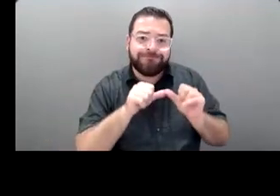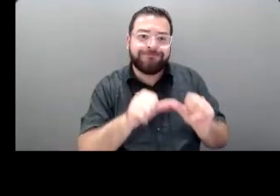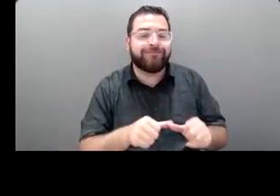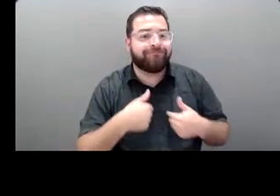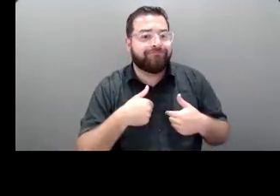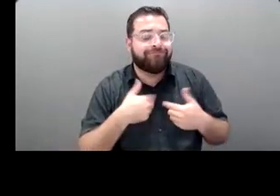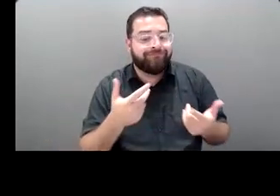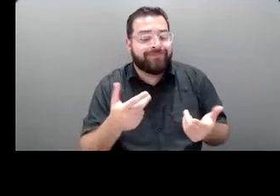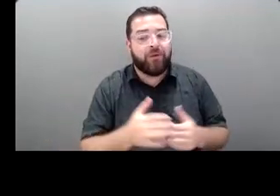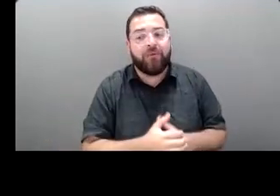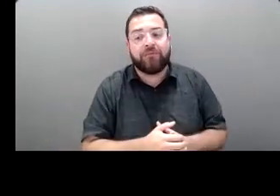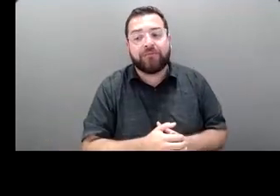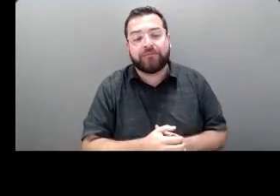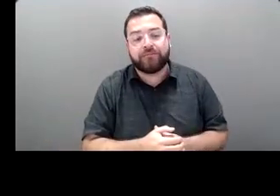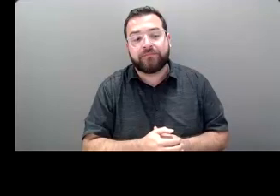what